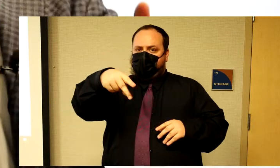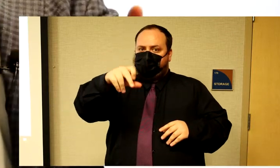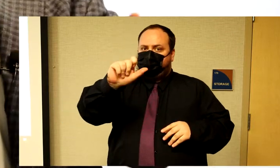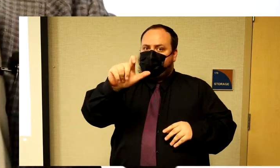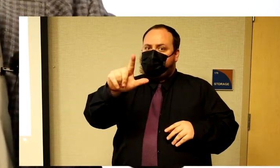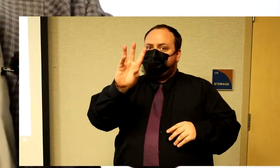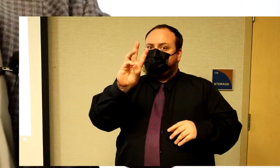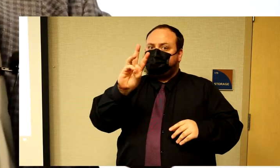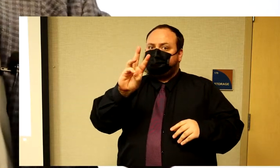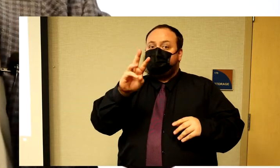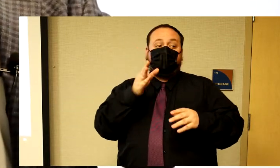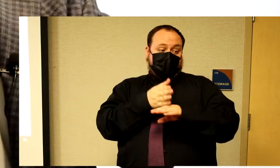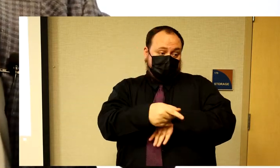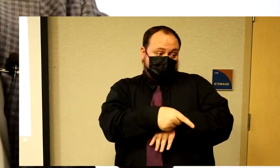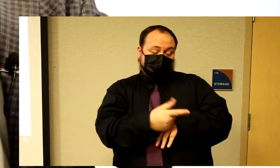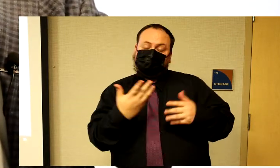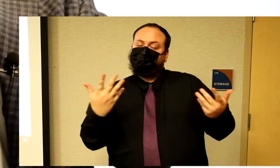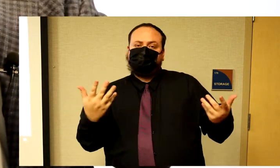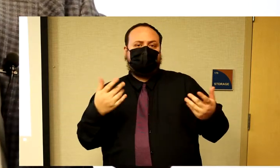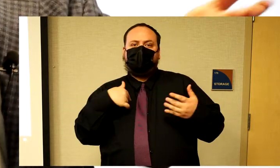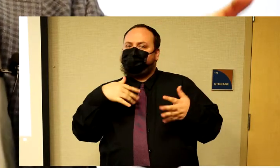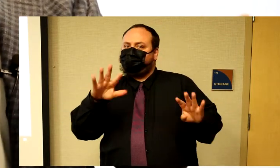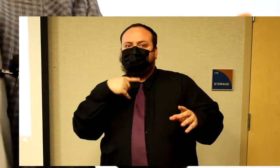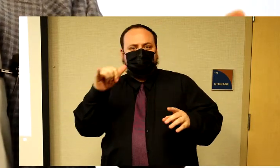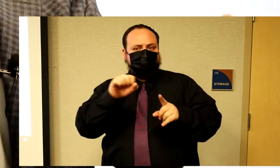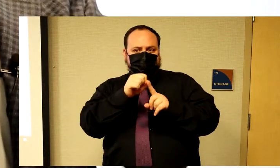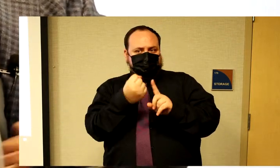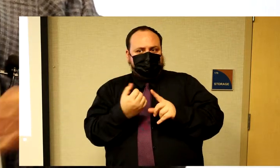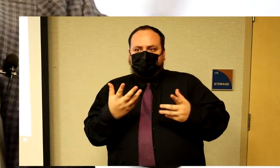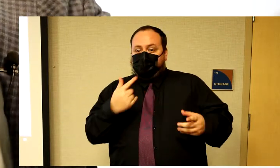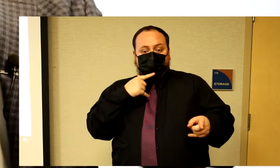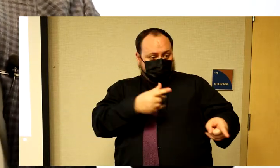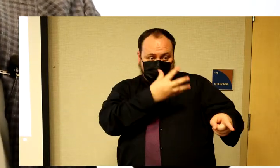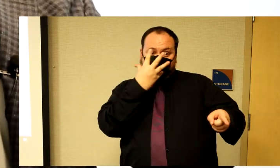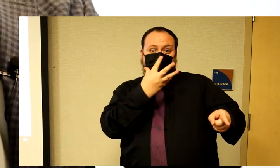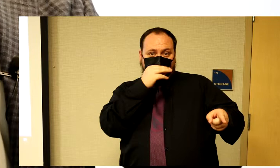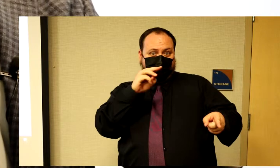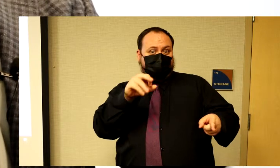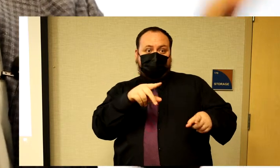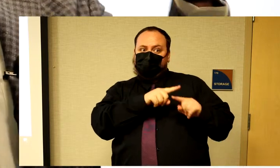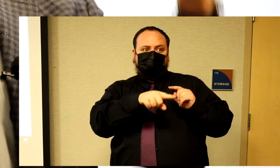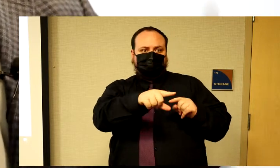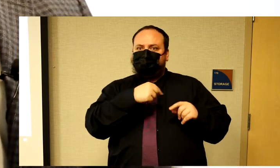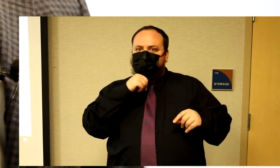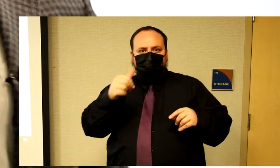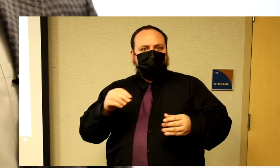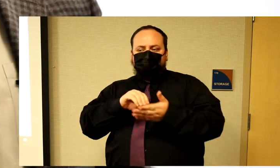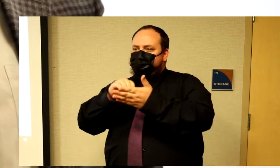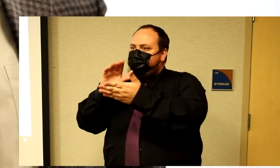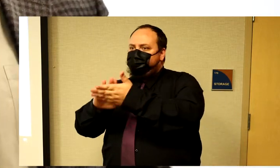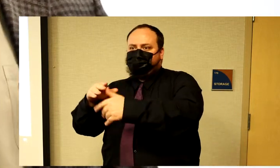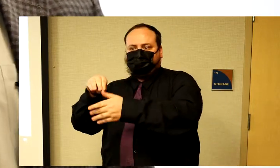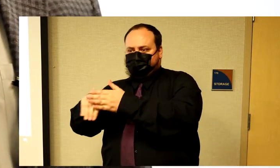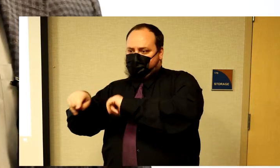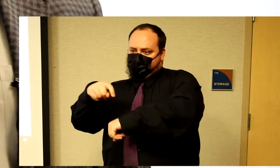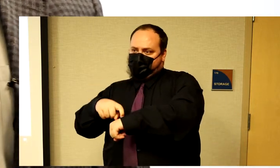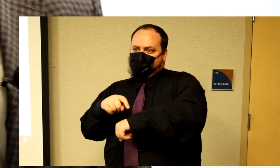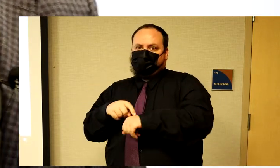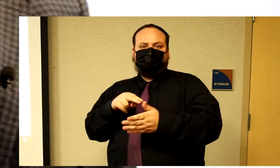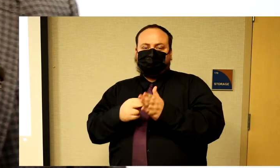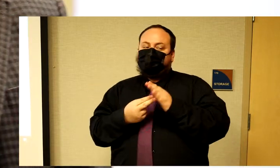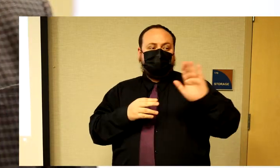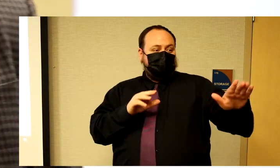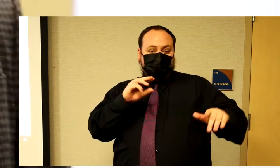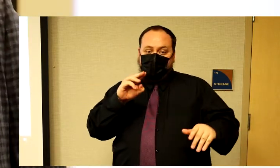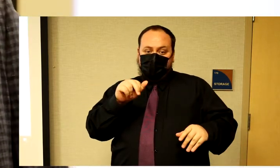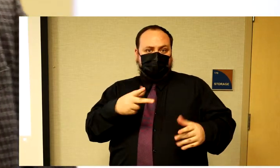it'll be the criteria, the situation I just told you, which is that's a beautiful map, but we didn't post it in time for the public to consider it. Your map is basically invalid.